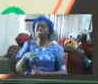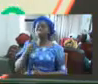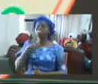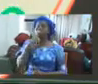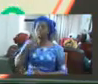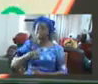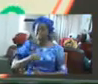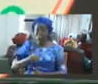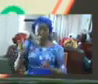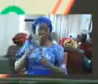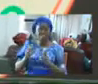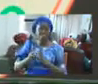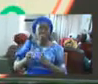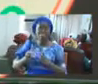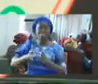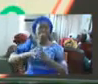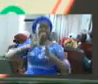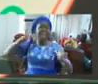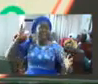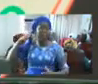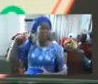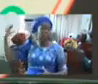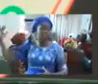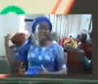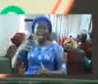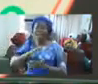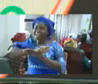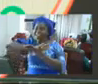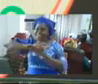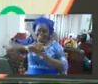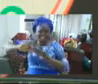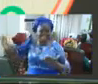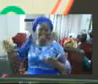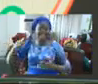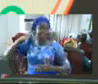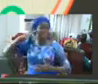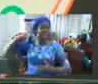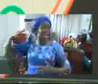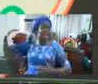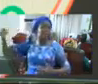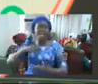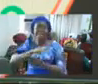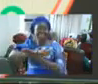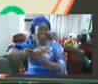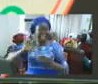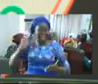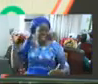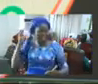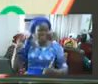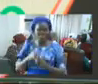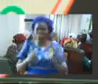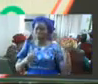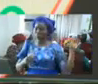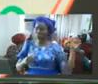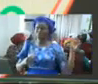loud and clear. How? Loud and clear. My